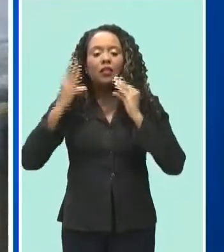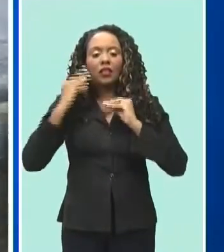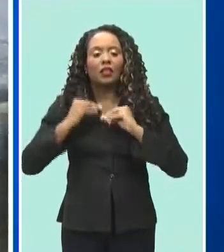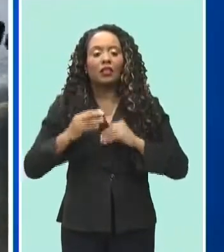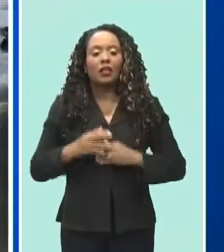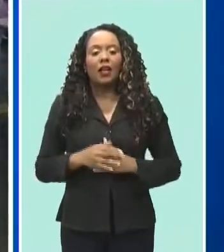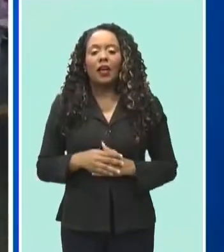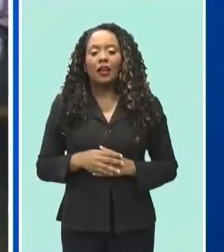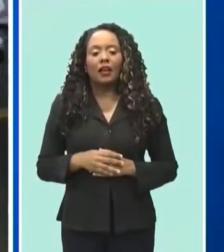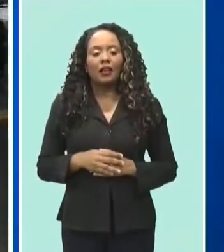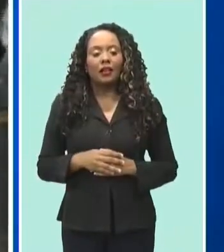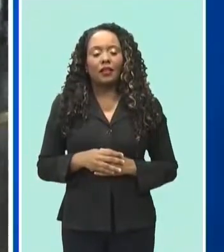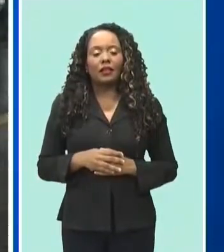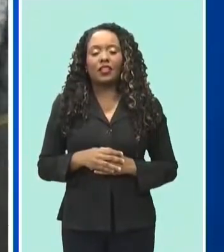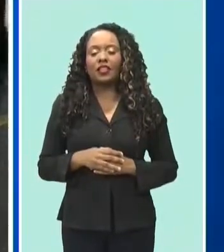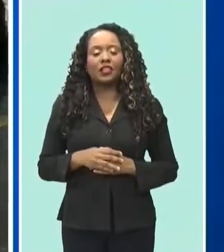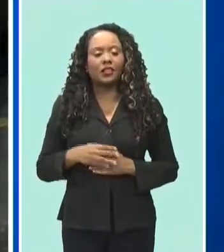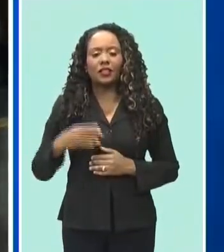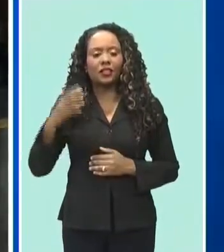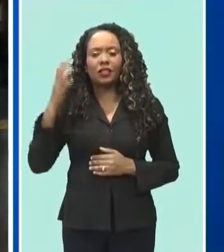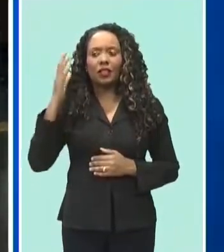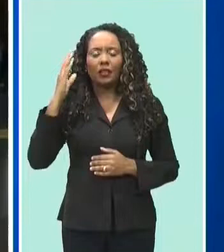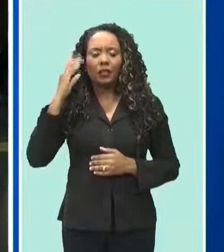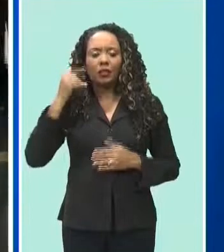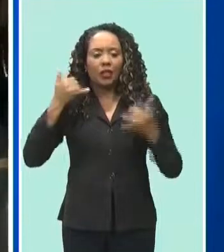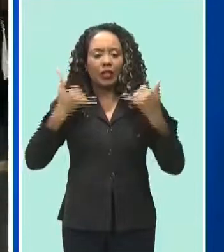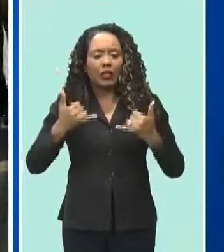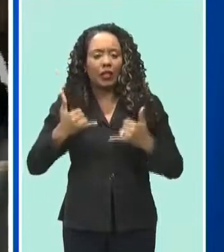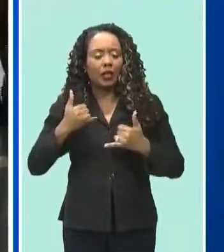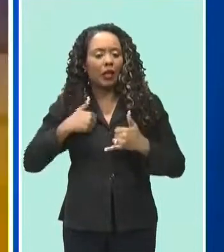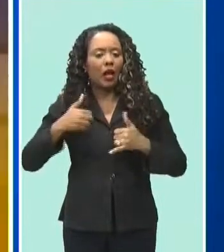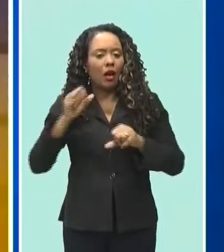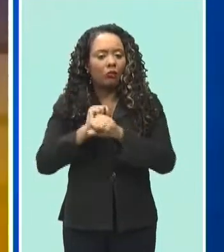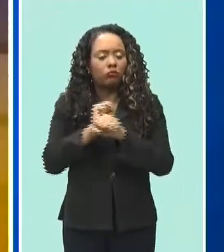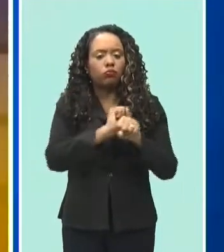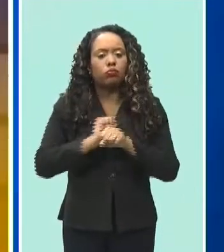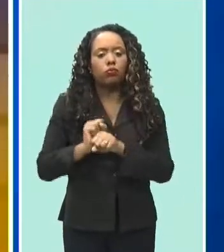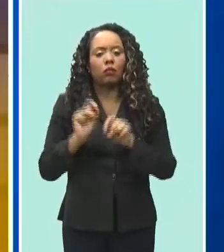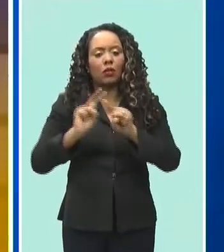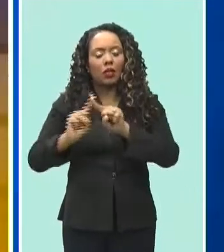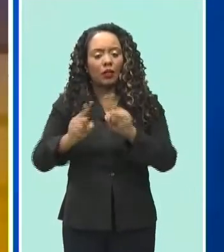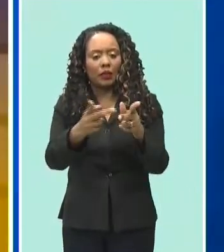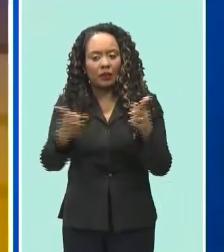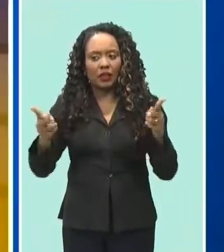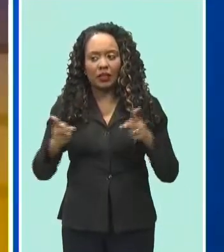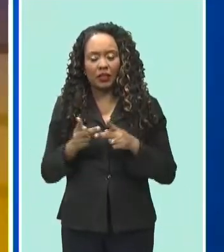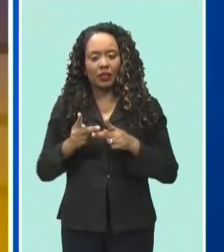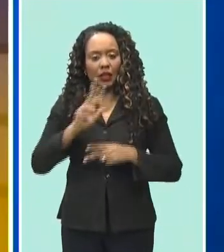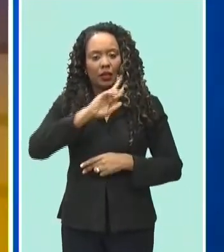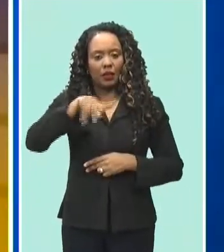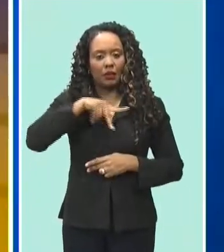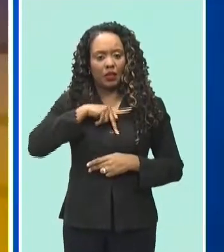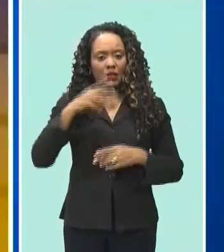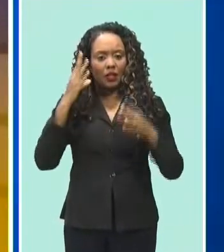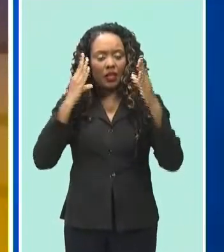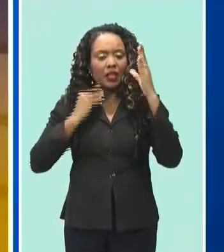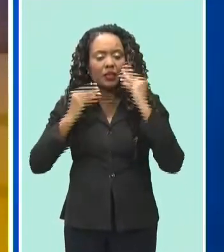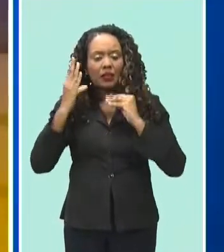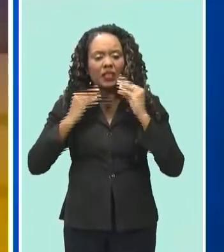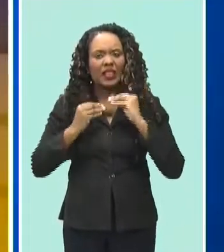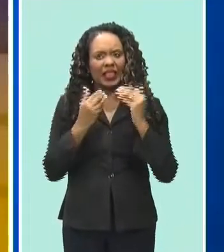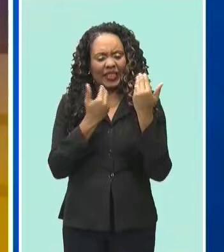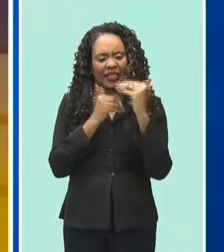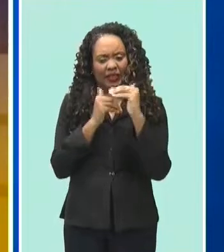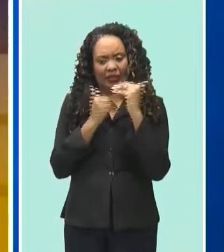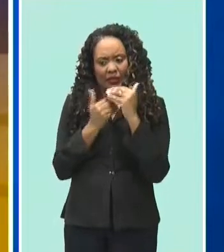this age, I would dare say I use inspiration from many different places. Personal experiences, though maybe limited at